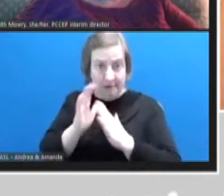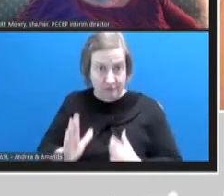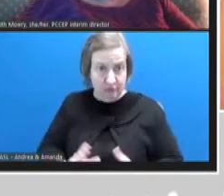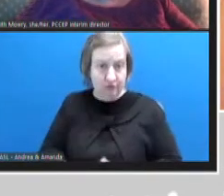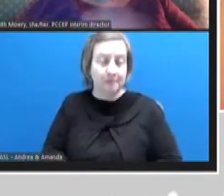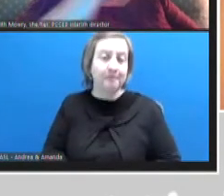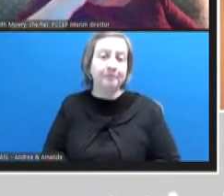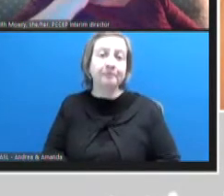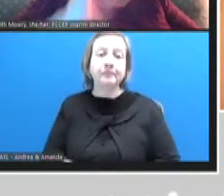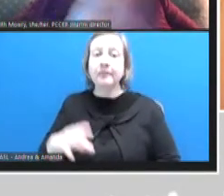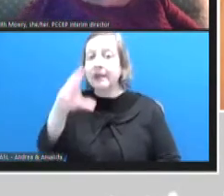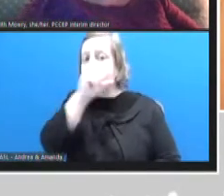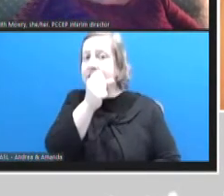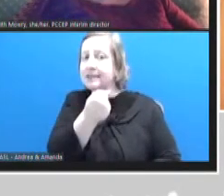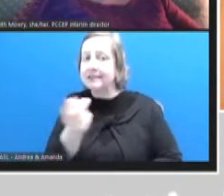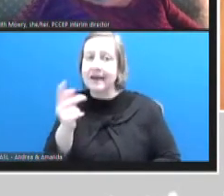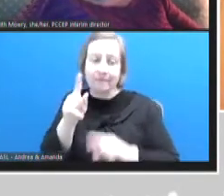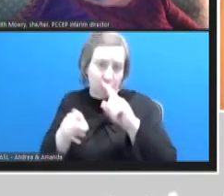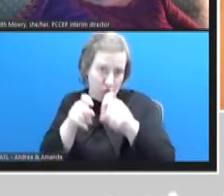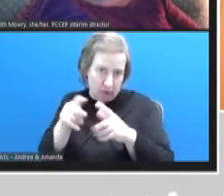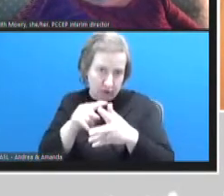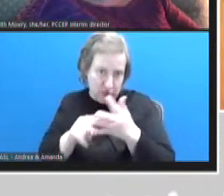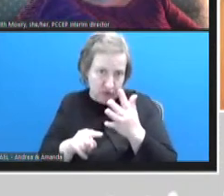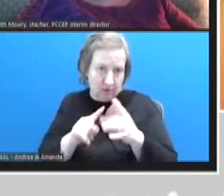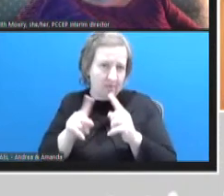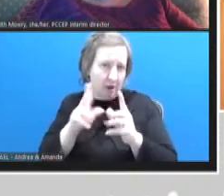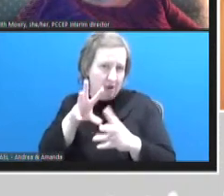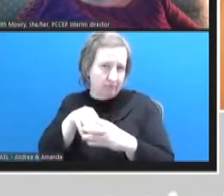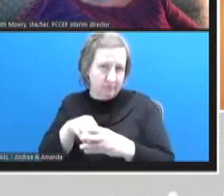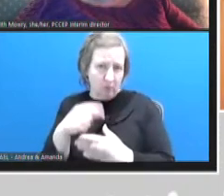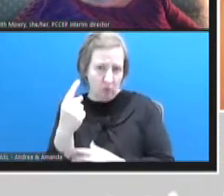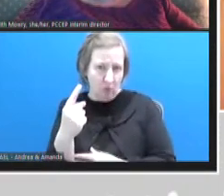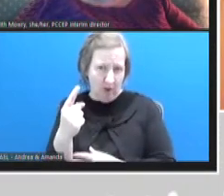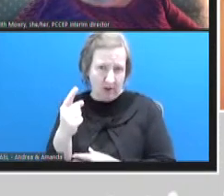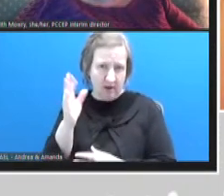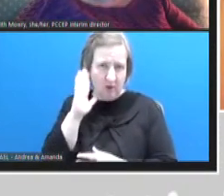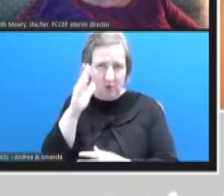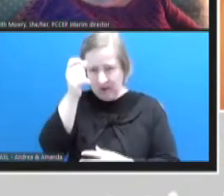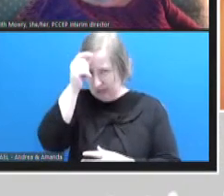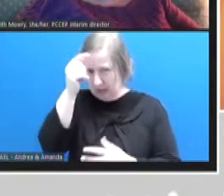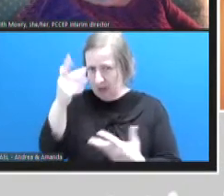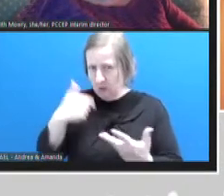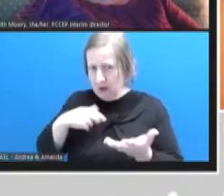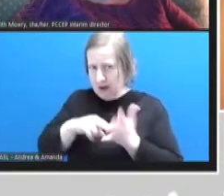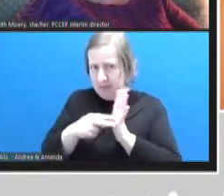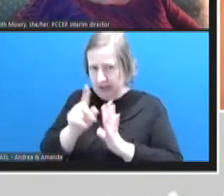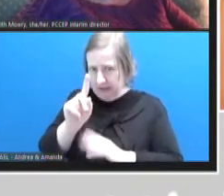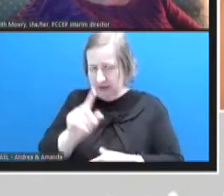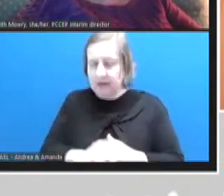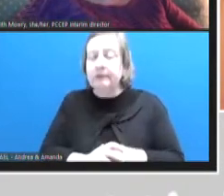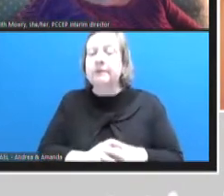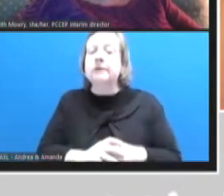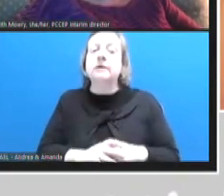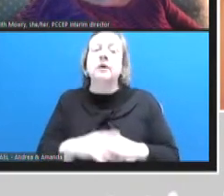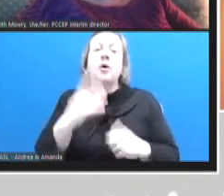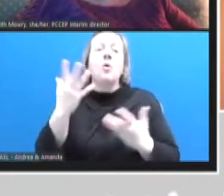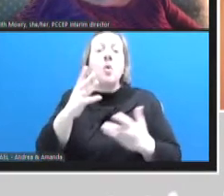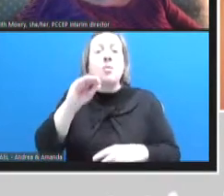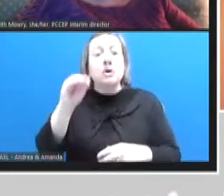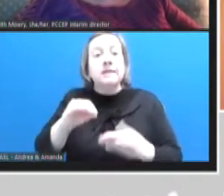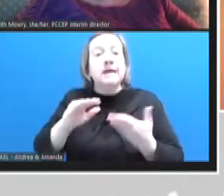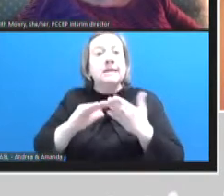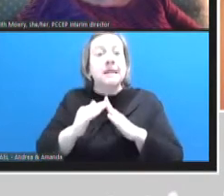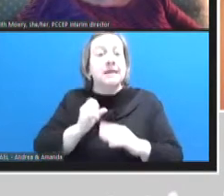I guess it's several questions, but it's all compacted in one, and you'll get the understanding of what I'm saying here. What percentage of the city